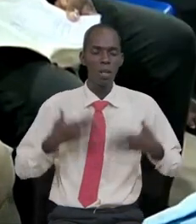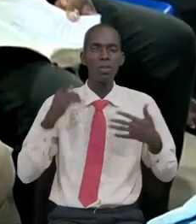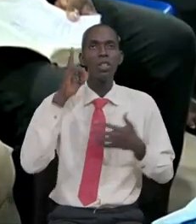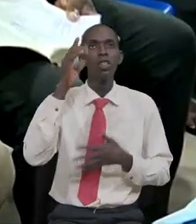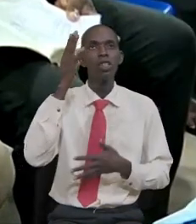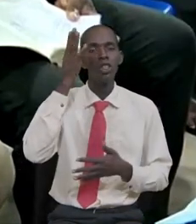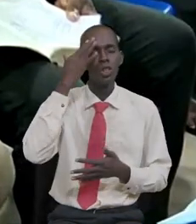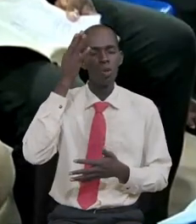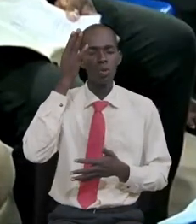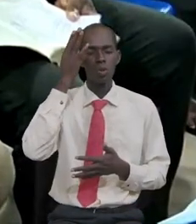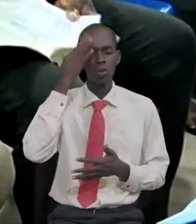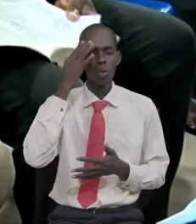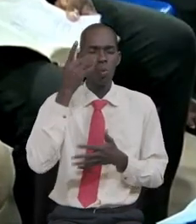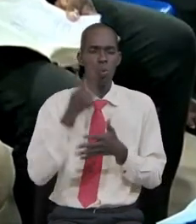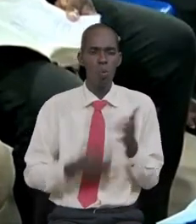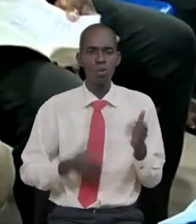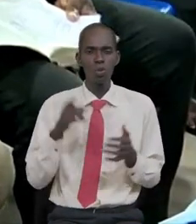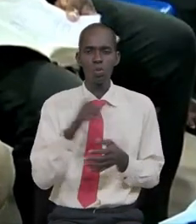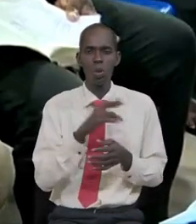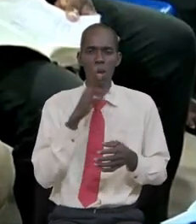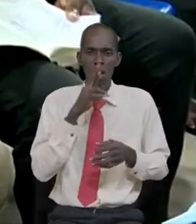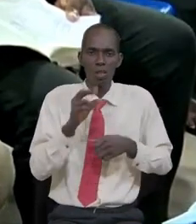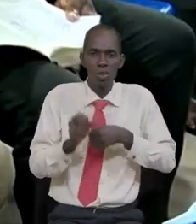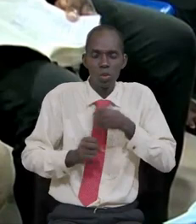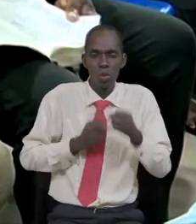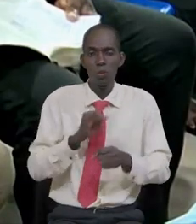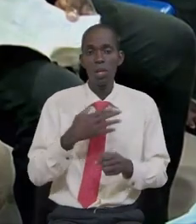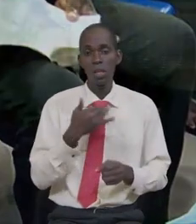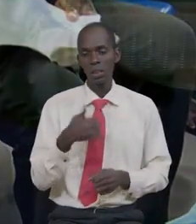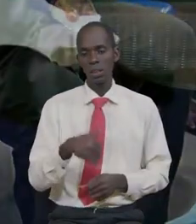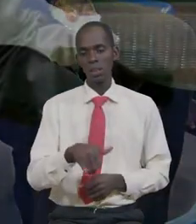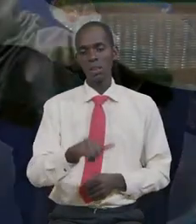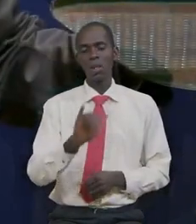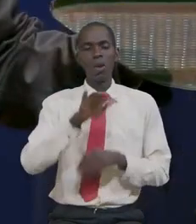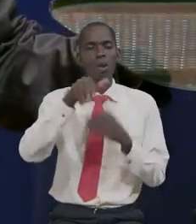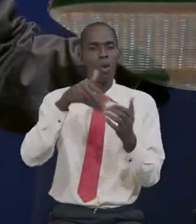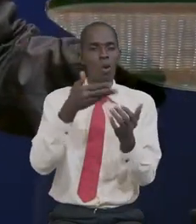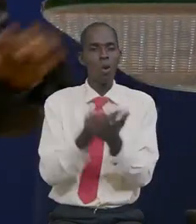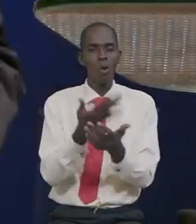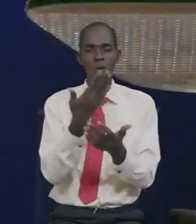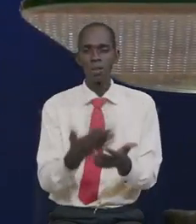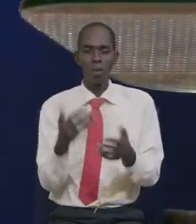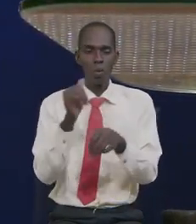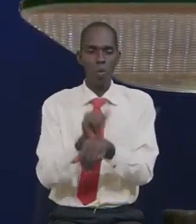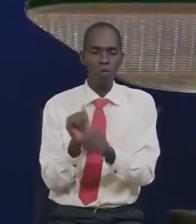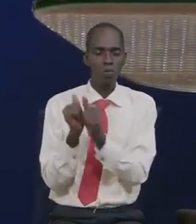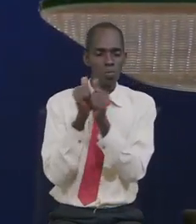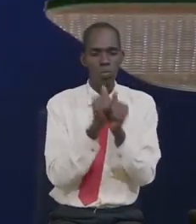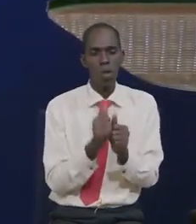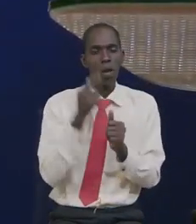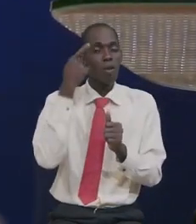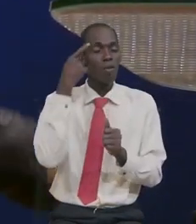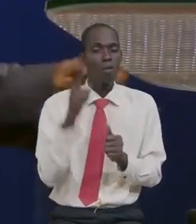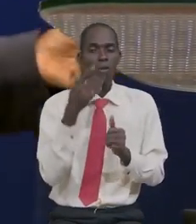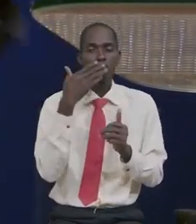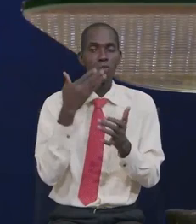He knows what we're going through. And yet, all things work together for good. The actions of